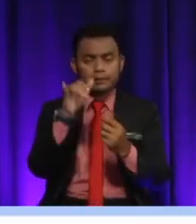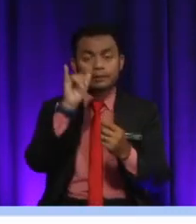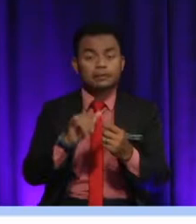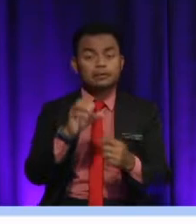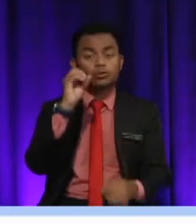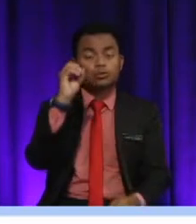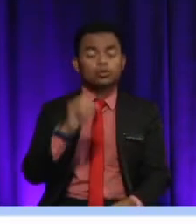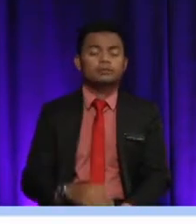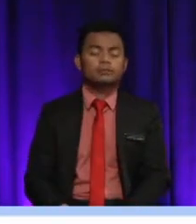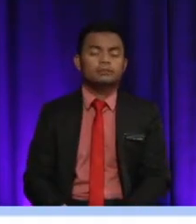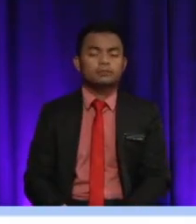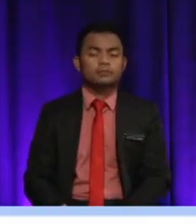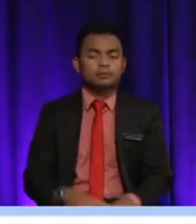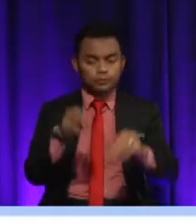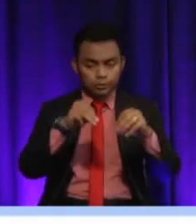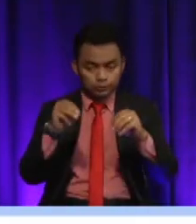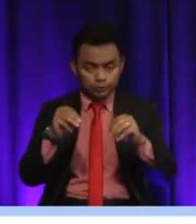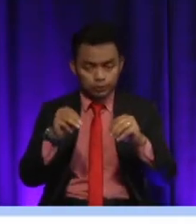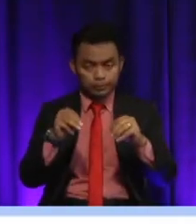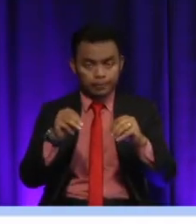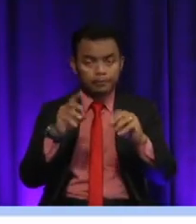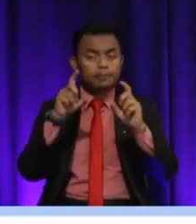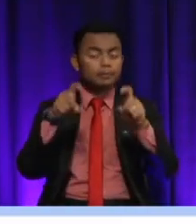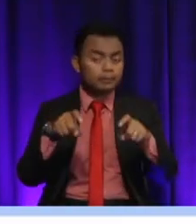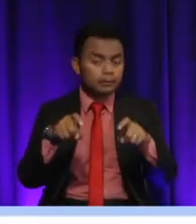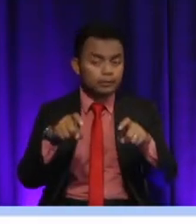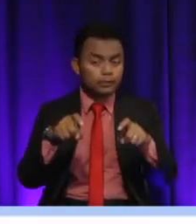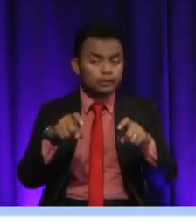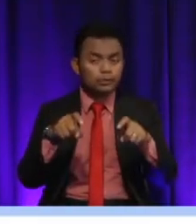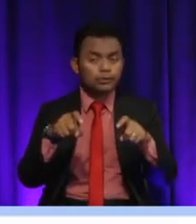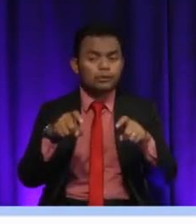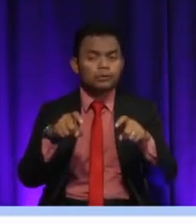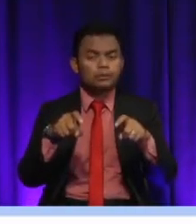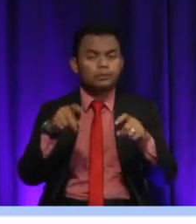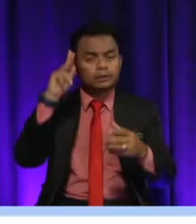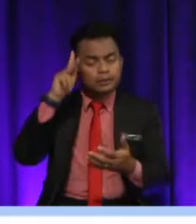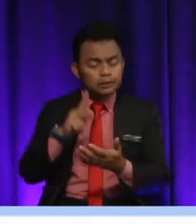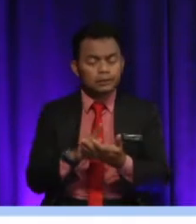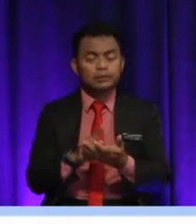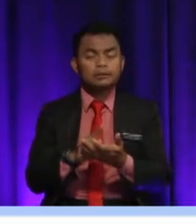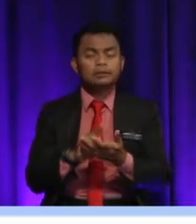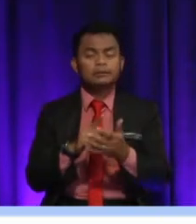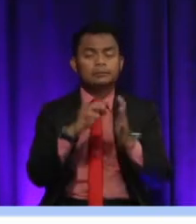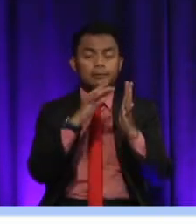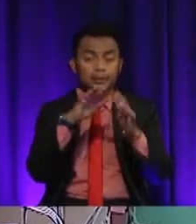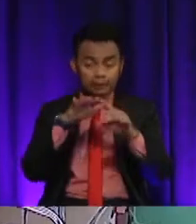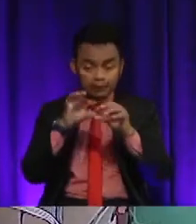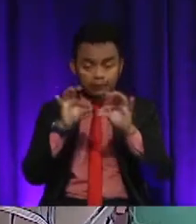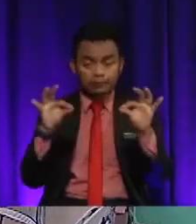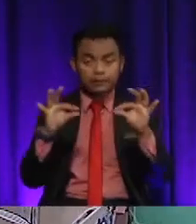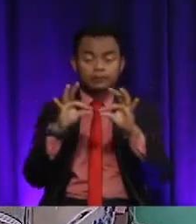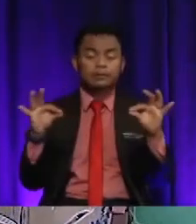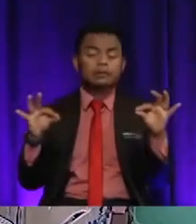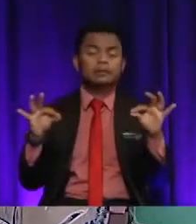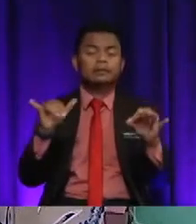pupil's task is for them to identify the suitable words to be filled in the blanks. And there's a total of